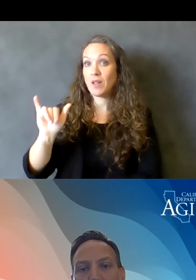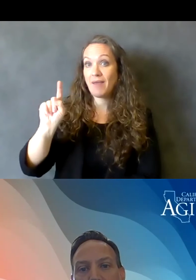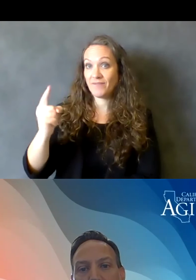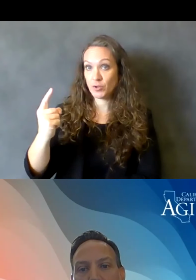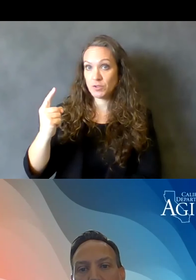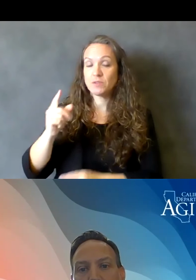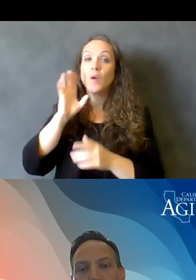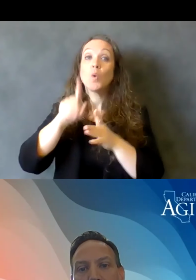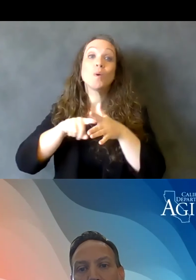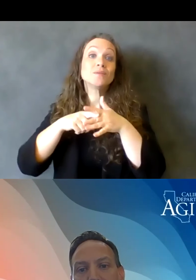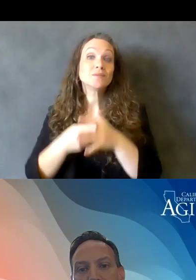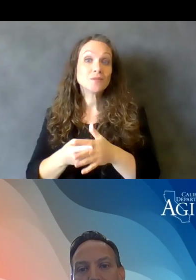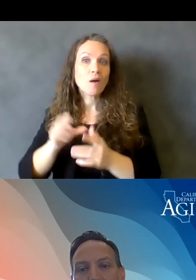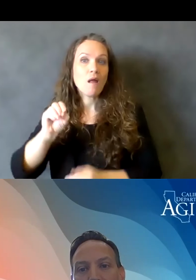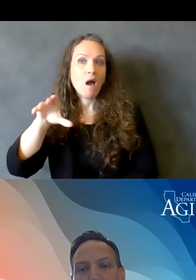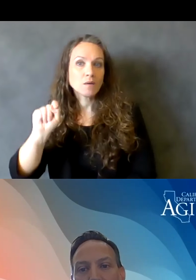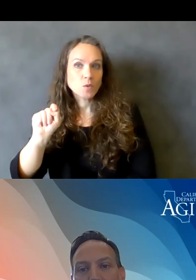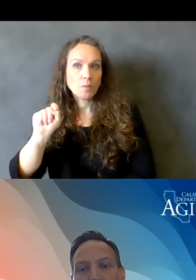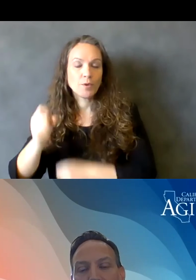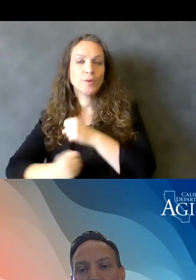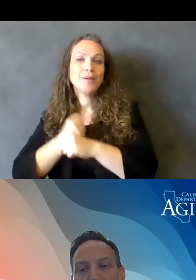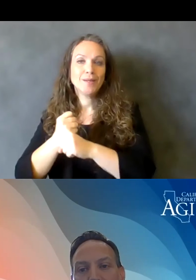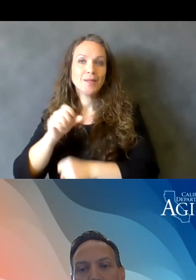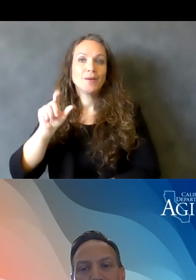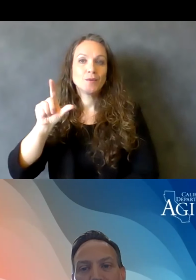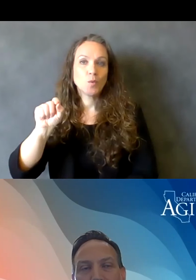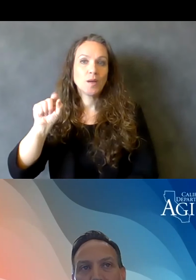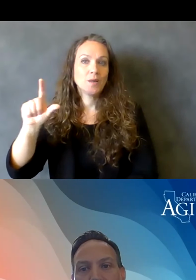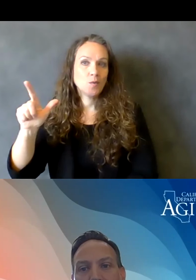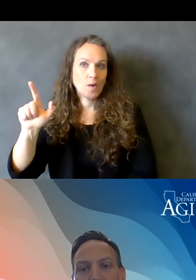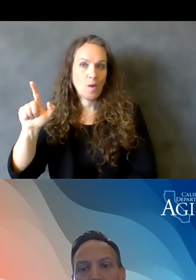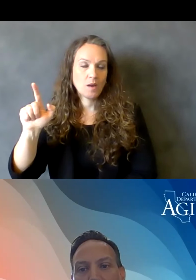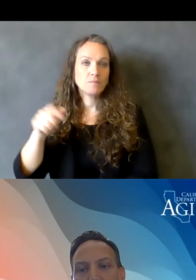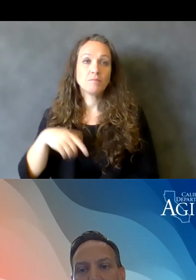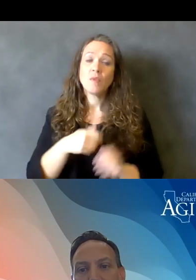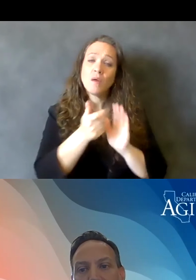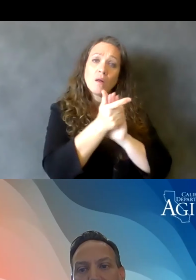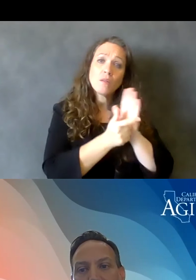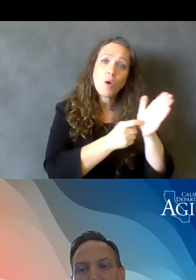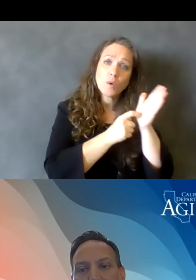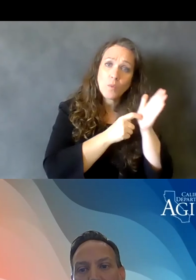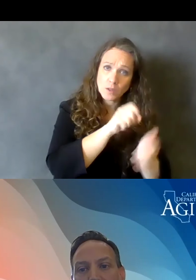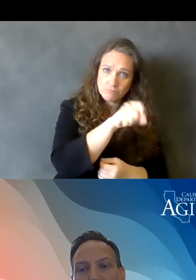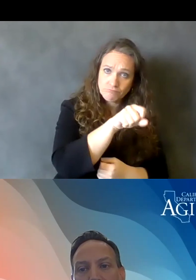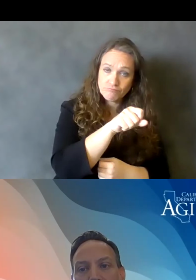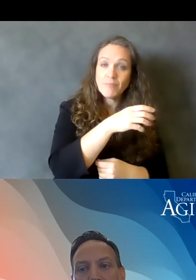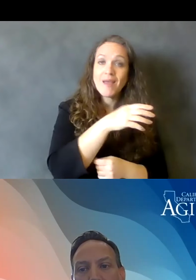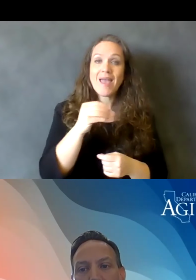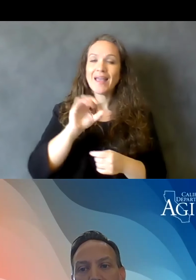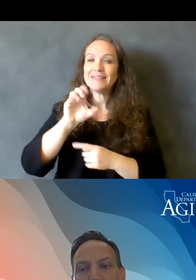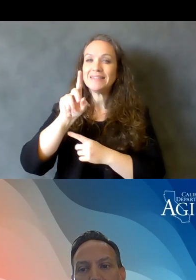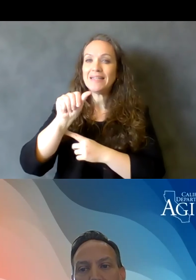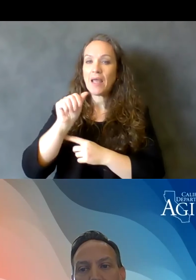1, 2021. While it's a statutorily required document, it also, and I would say more importantly, serves as CDA's blueprint